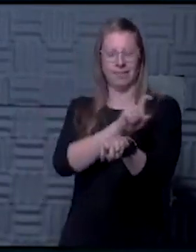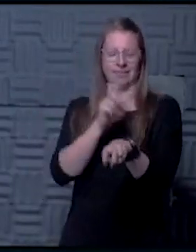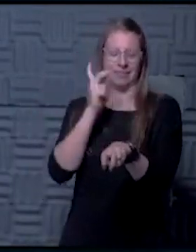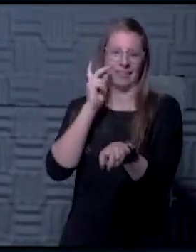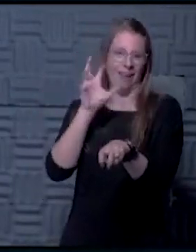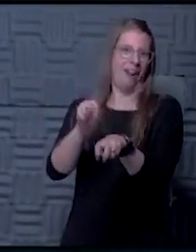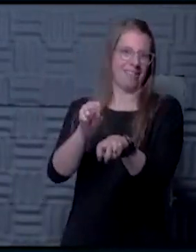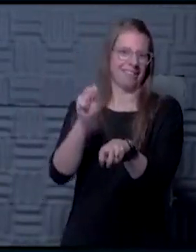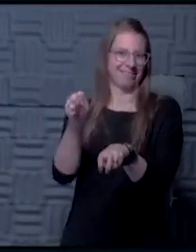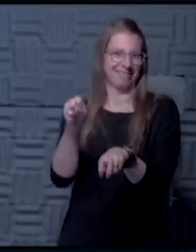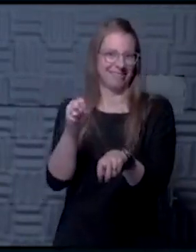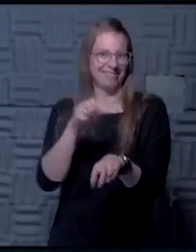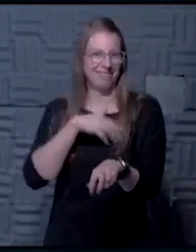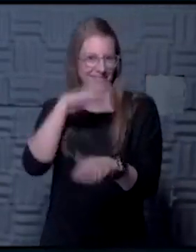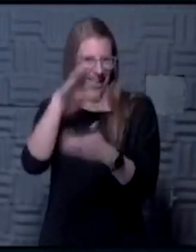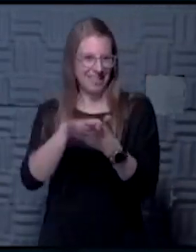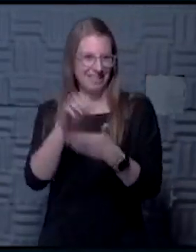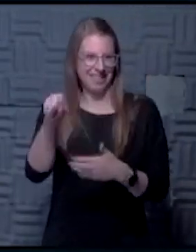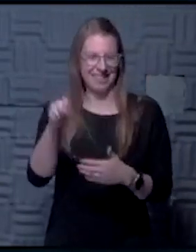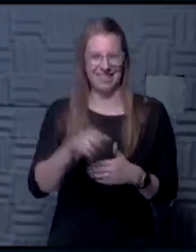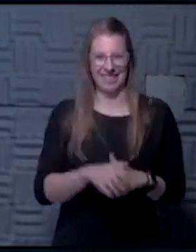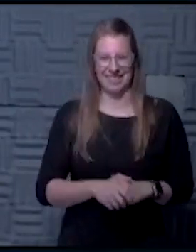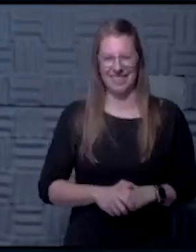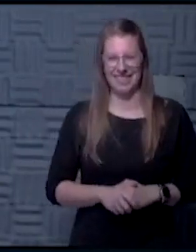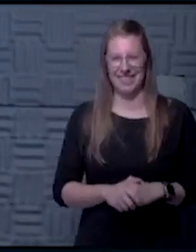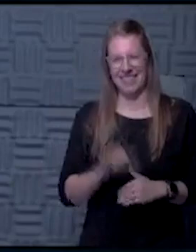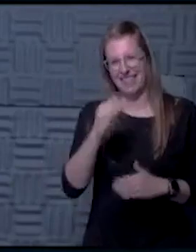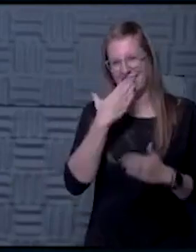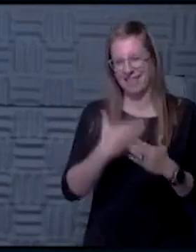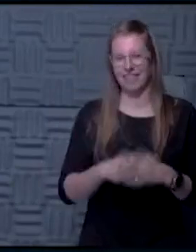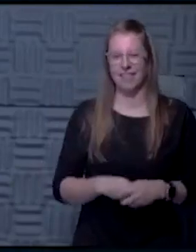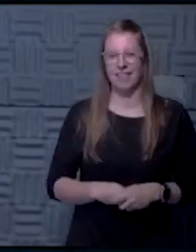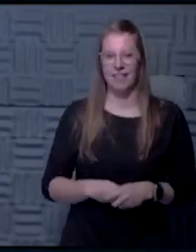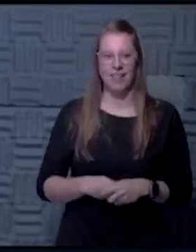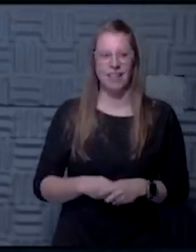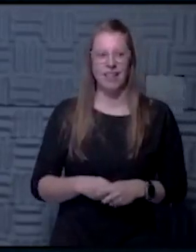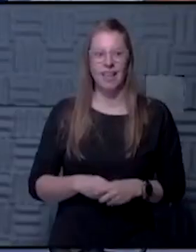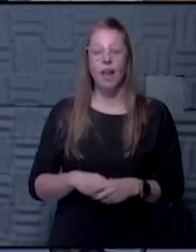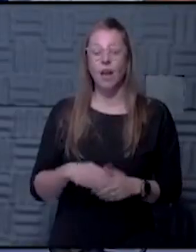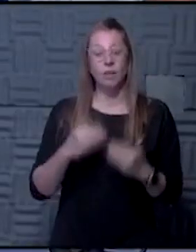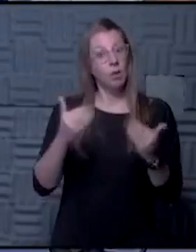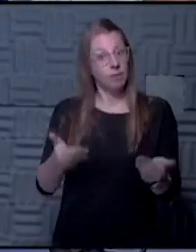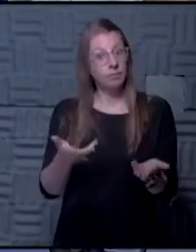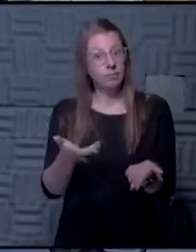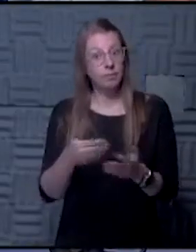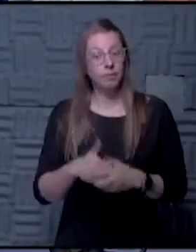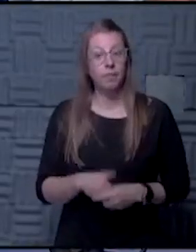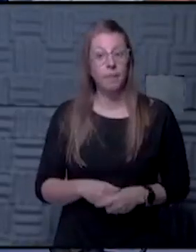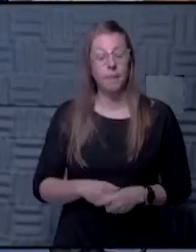Yeah. Yes, yes. That's good. And I think those. Oh, go ahead.